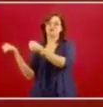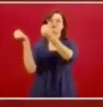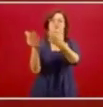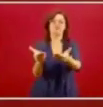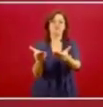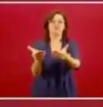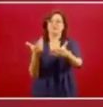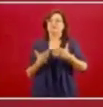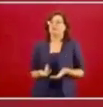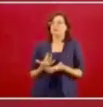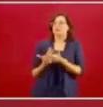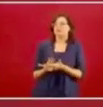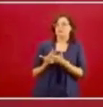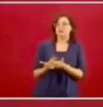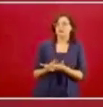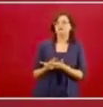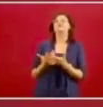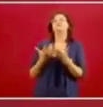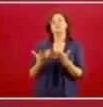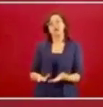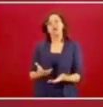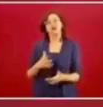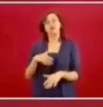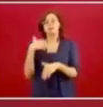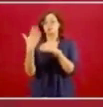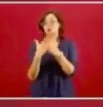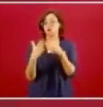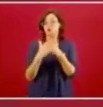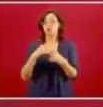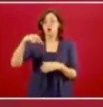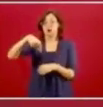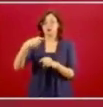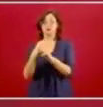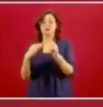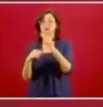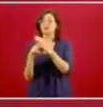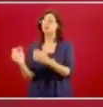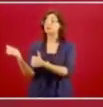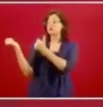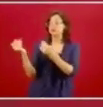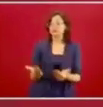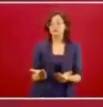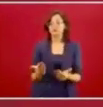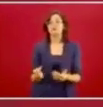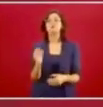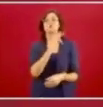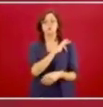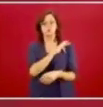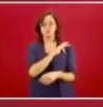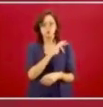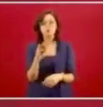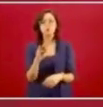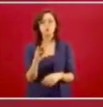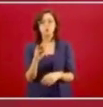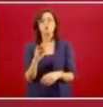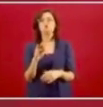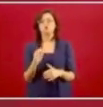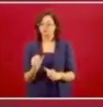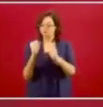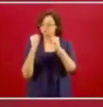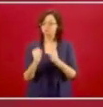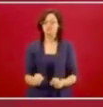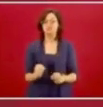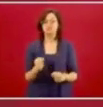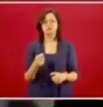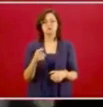originally a lot of equipment was sold to other regions, to Europe, and now they're having difficulty in finding enough equipment for